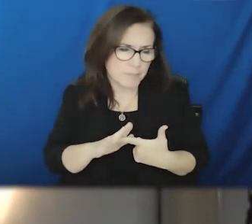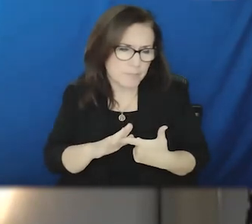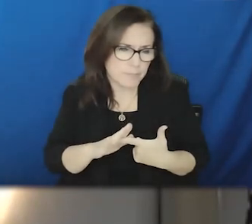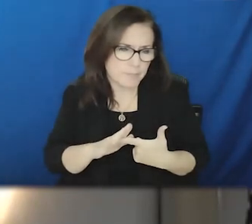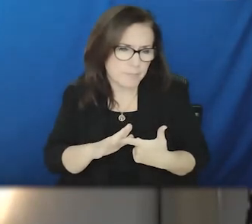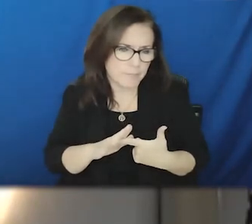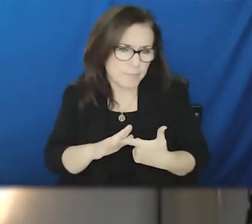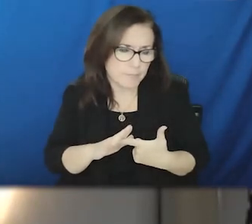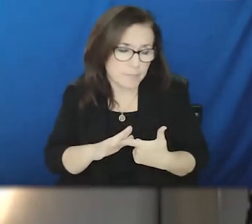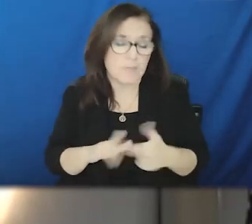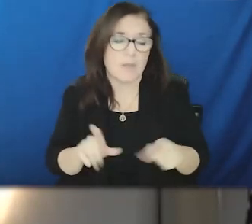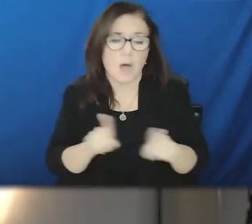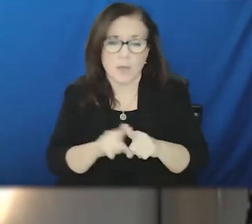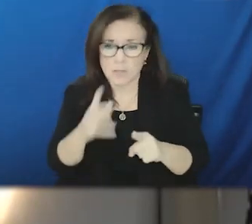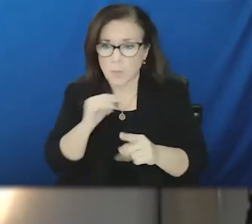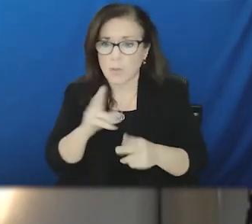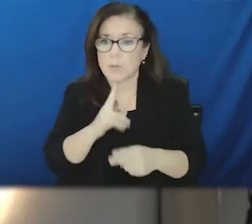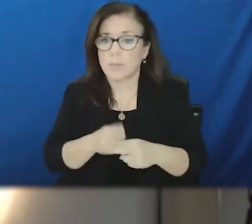the armory.